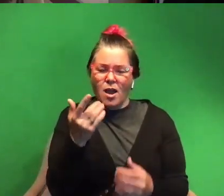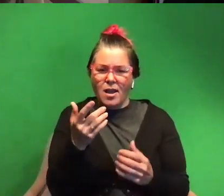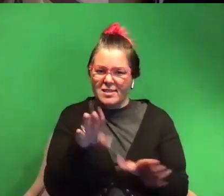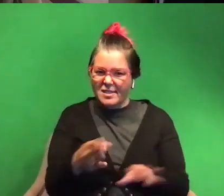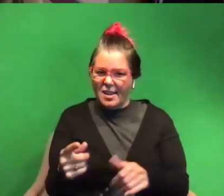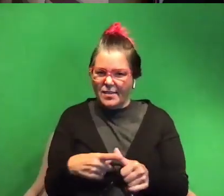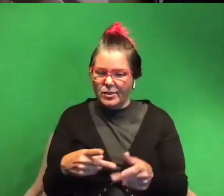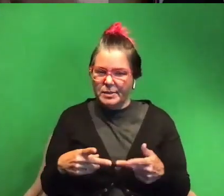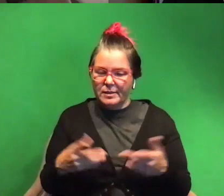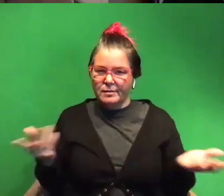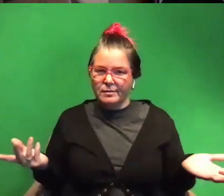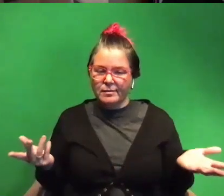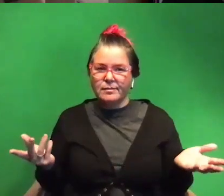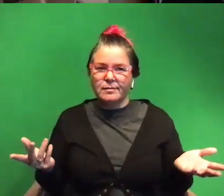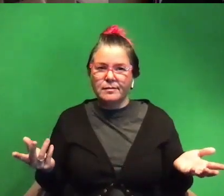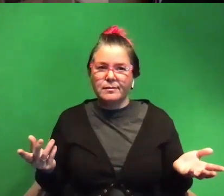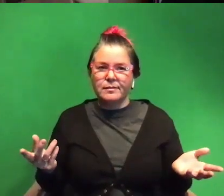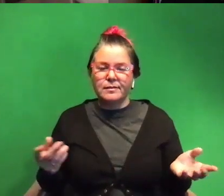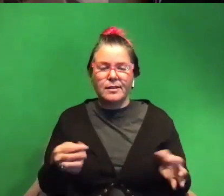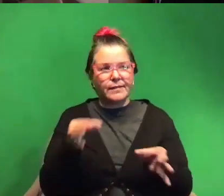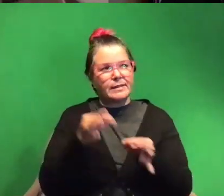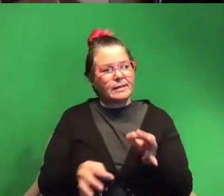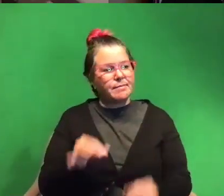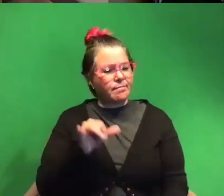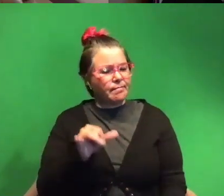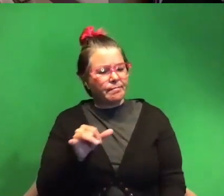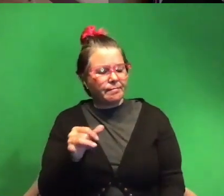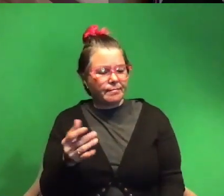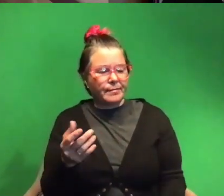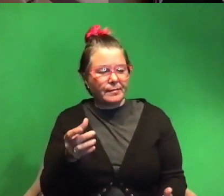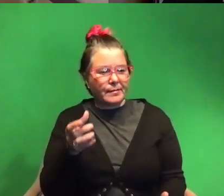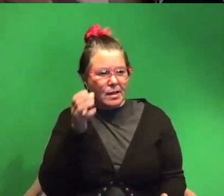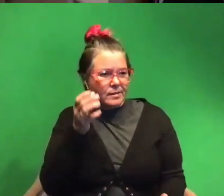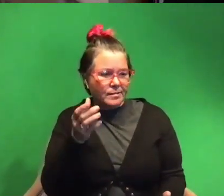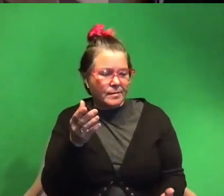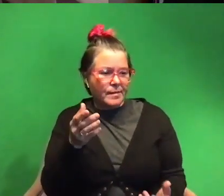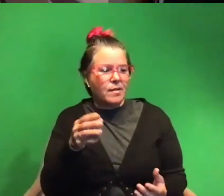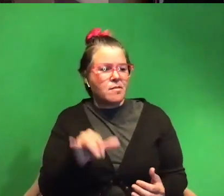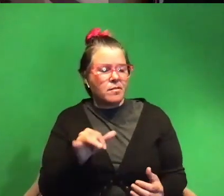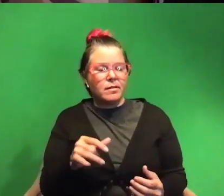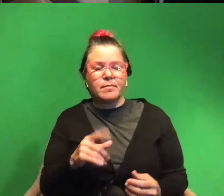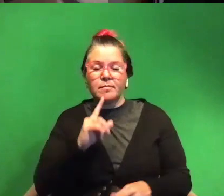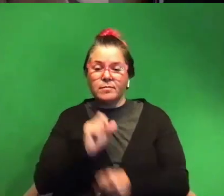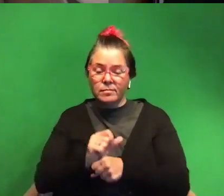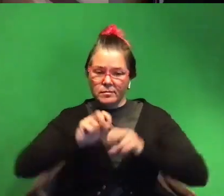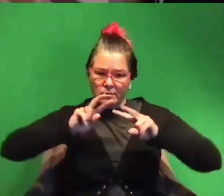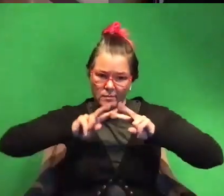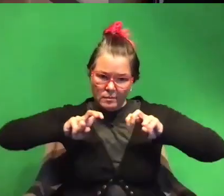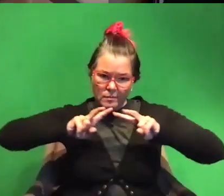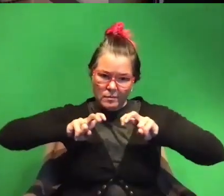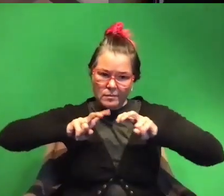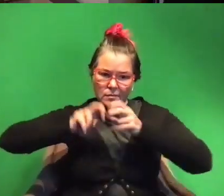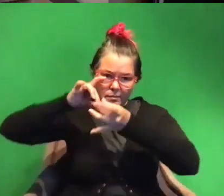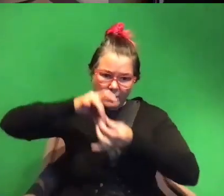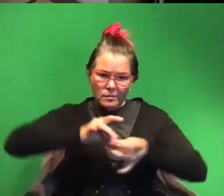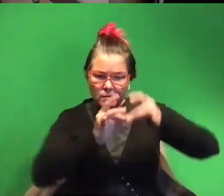place. We may have a simple understanding of what that means, but not in actuality, the mechanisms, right,